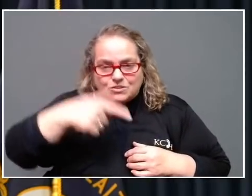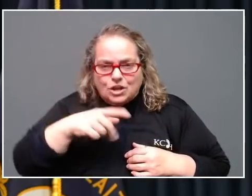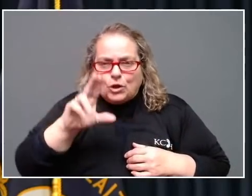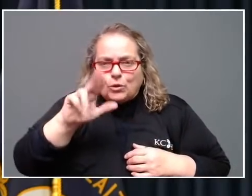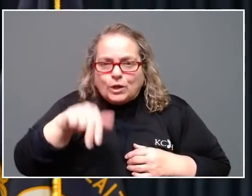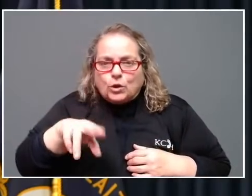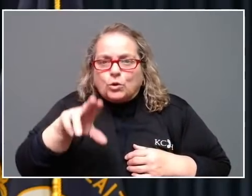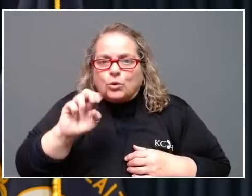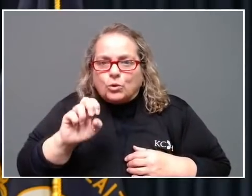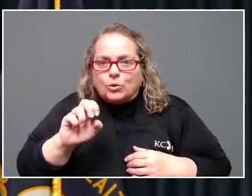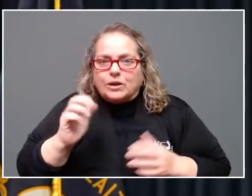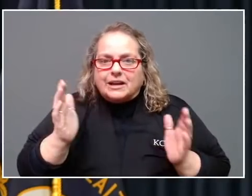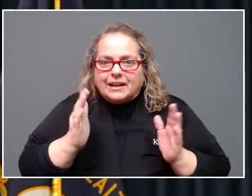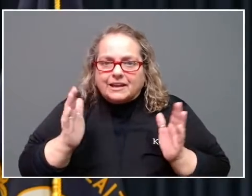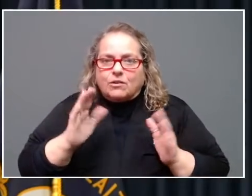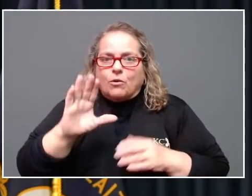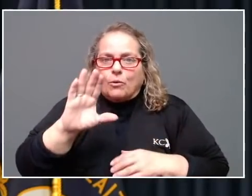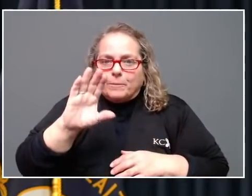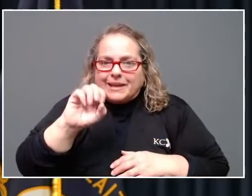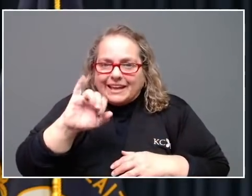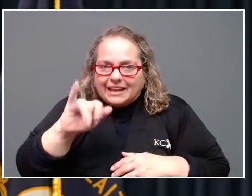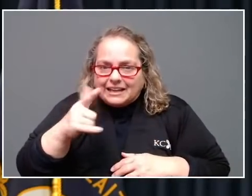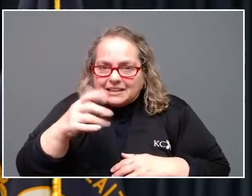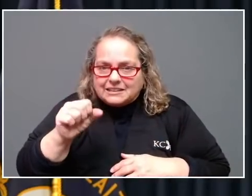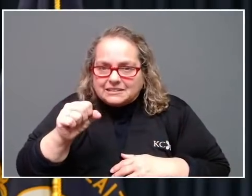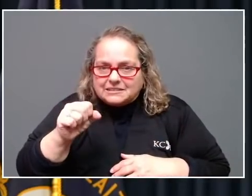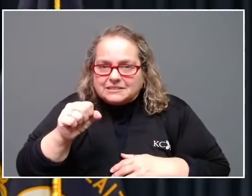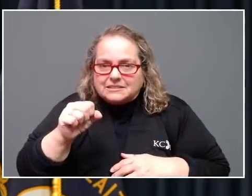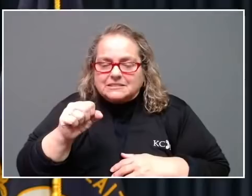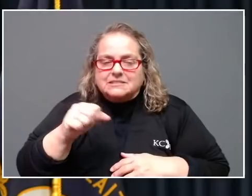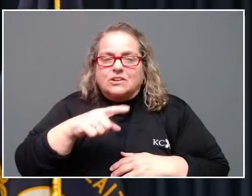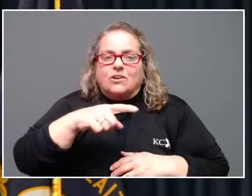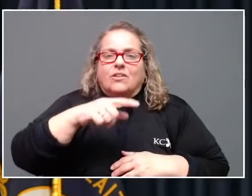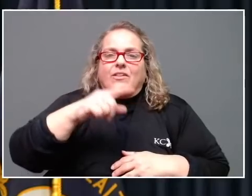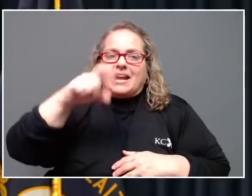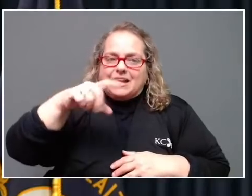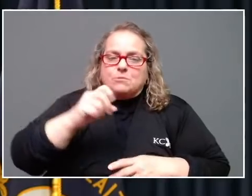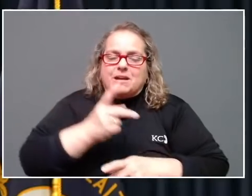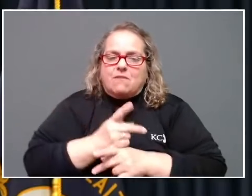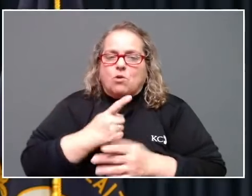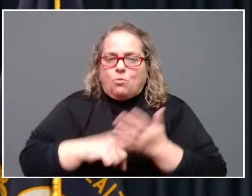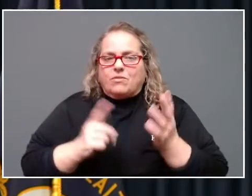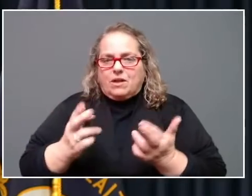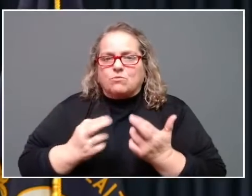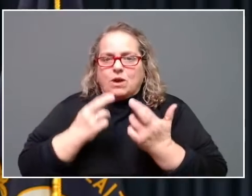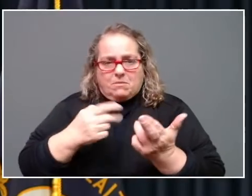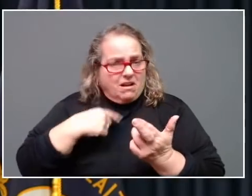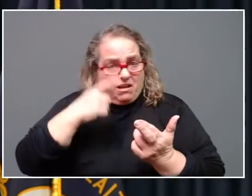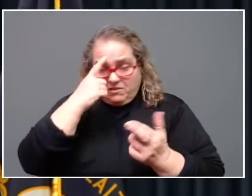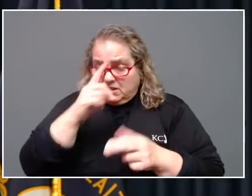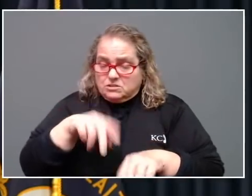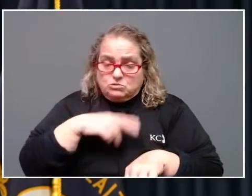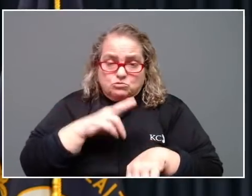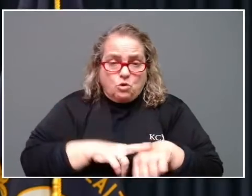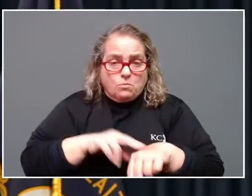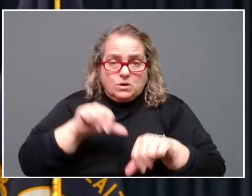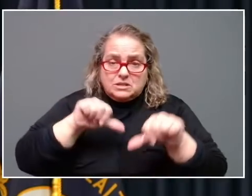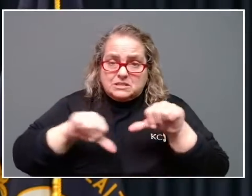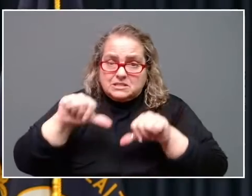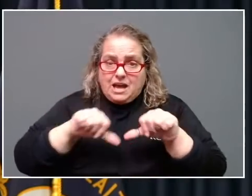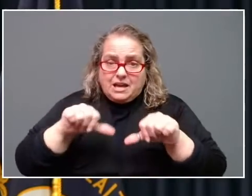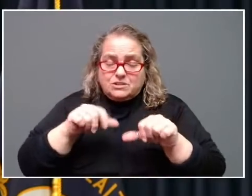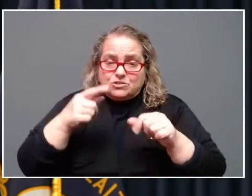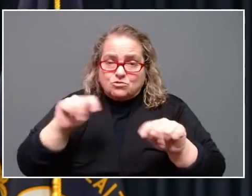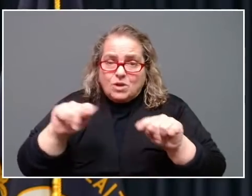and so they need to be very careful about what they recommend. So I think this is just the normal science working out, and they're looking at